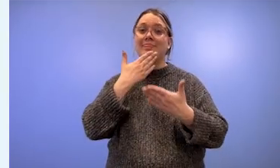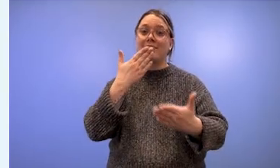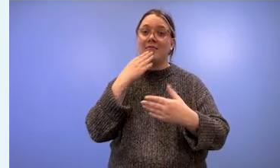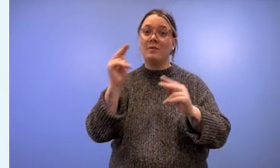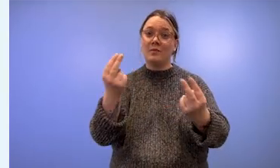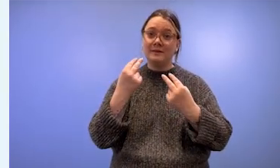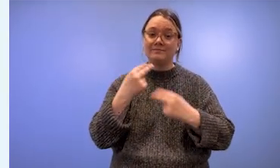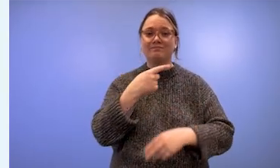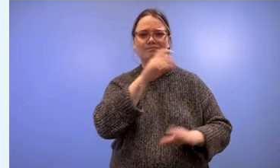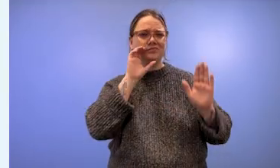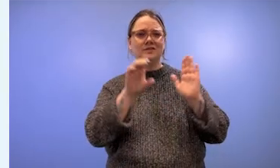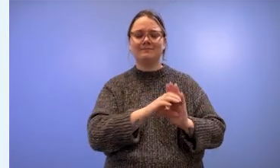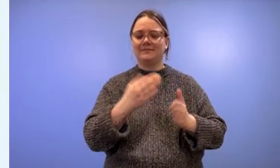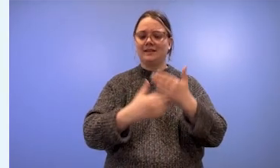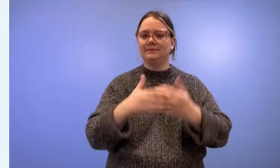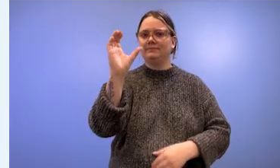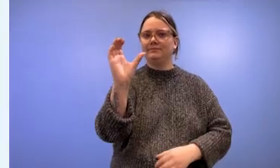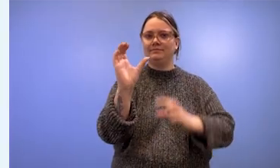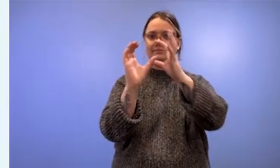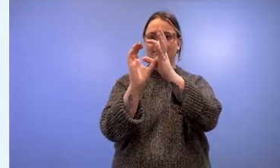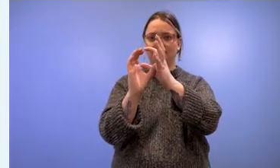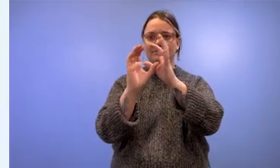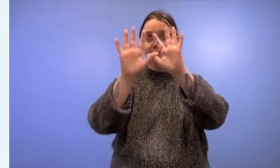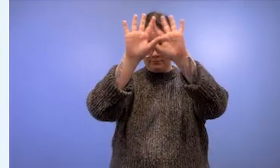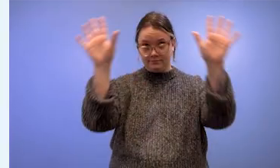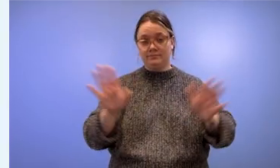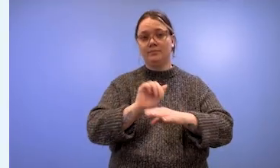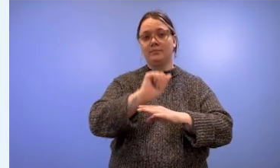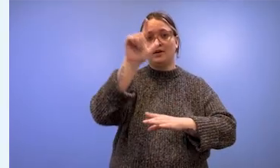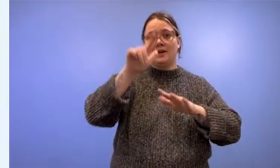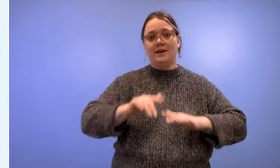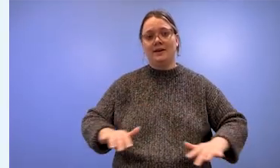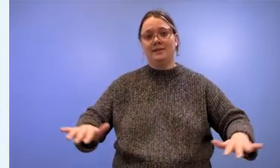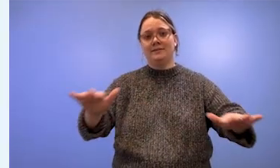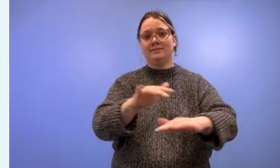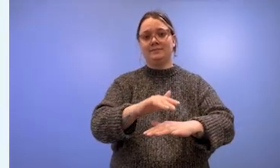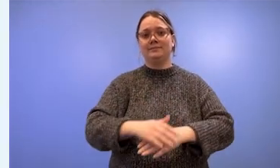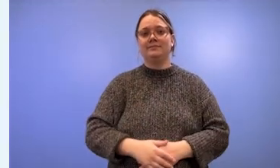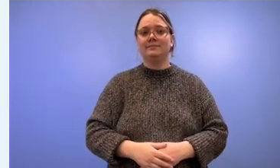screen is a hand holding a lens, looking at a blurred landscape with mountains and a lake.